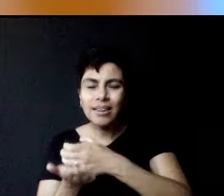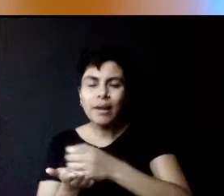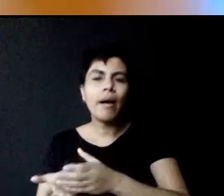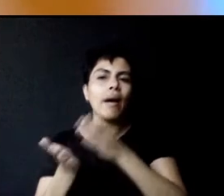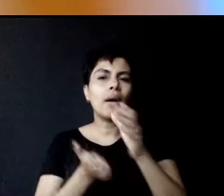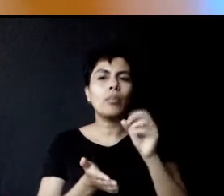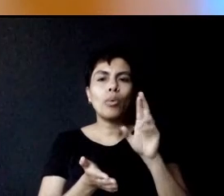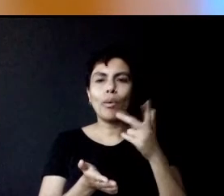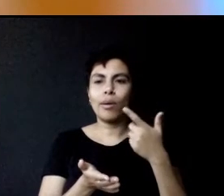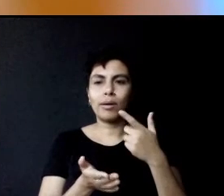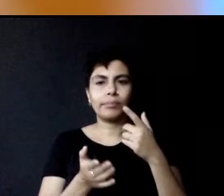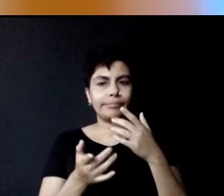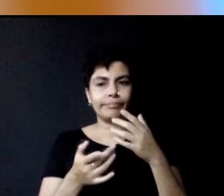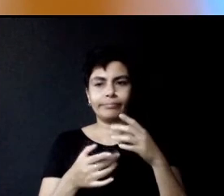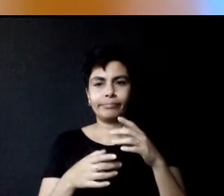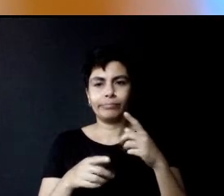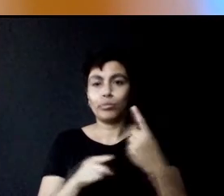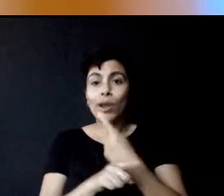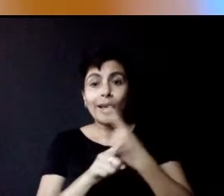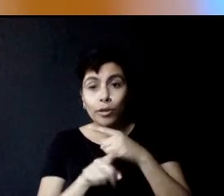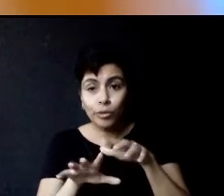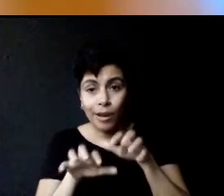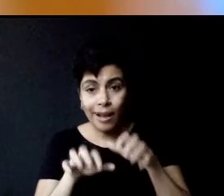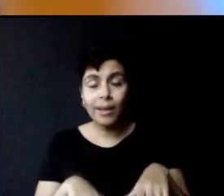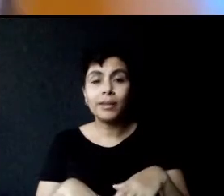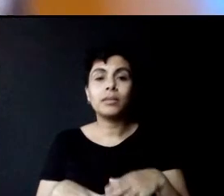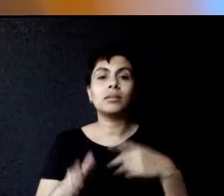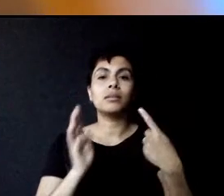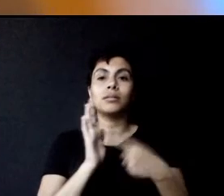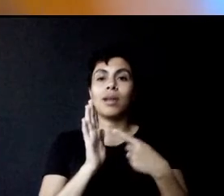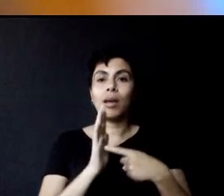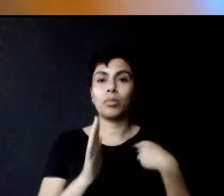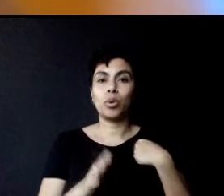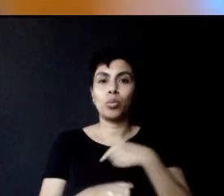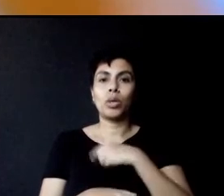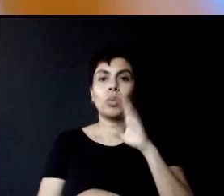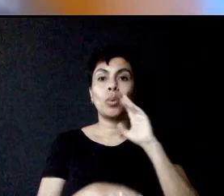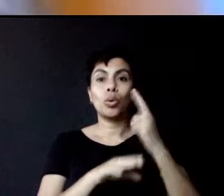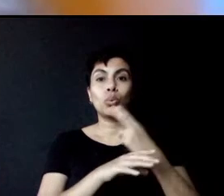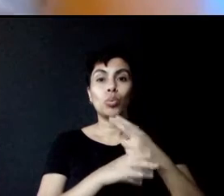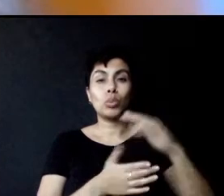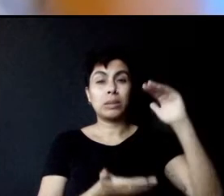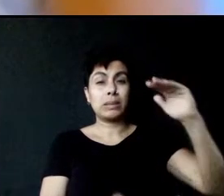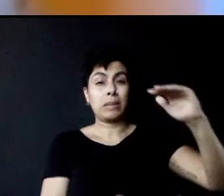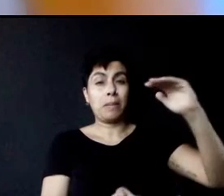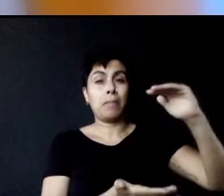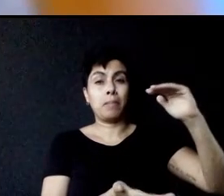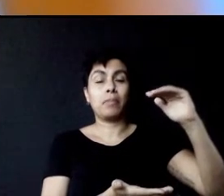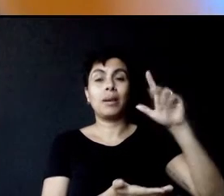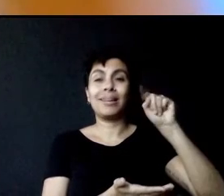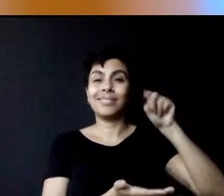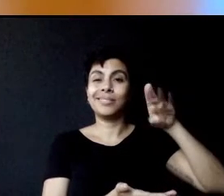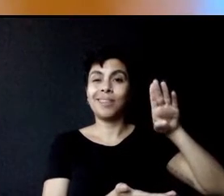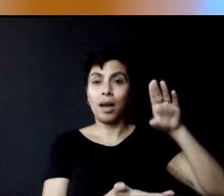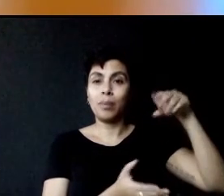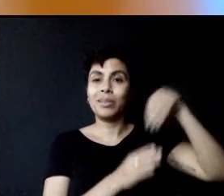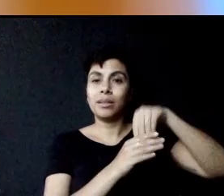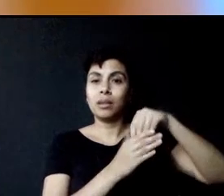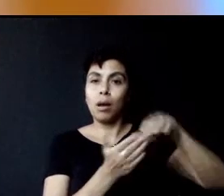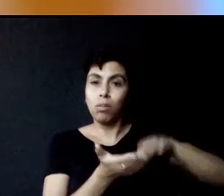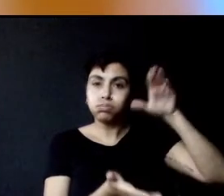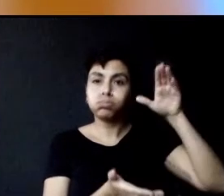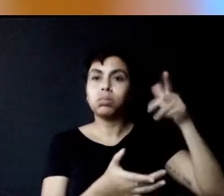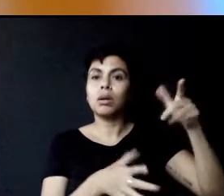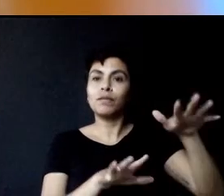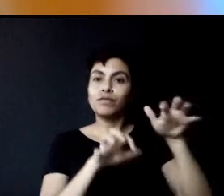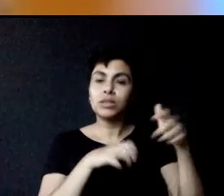with individual small ice, we also sometimes get big Play-Doh containers and we'll make giant batches of ice. We